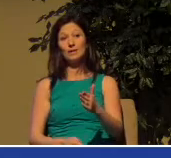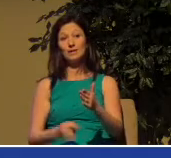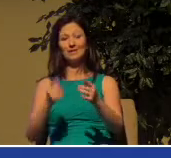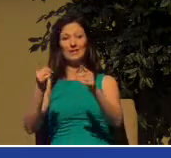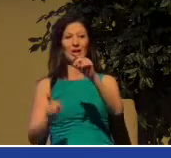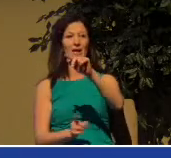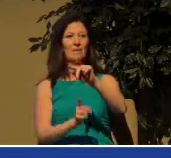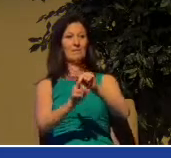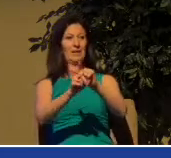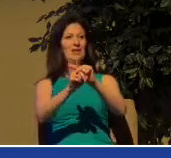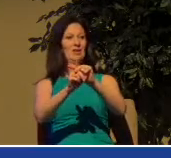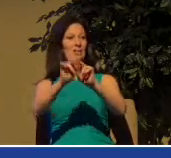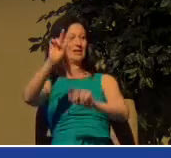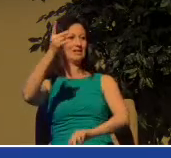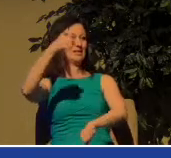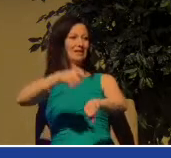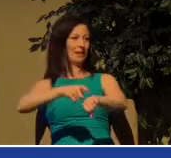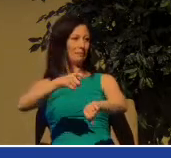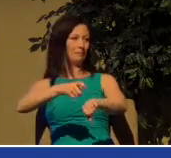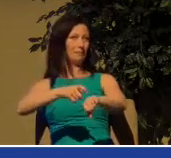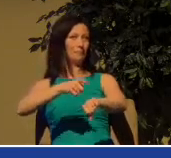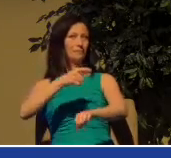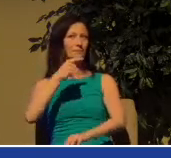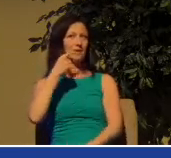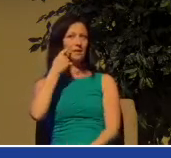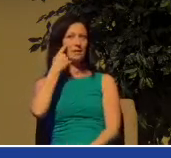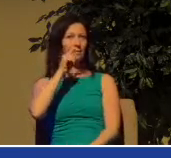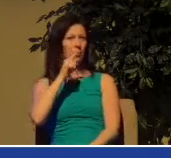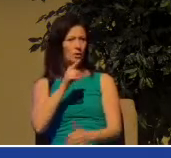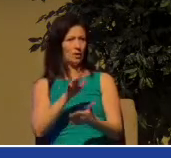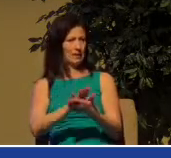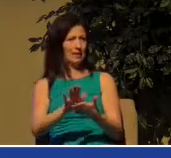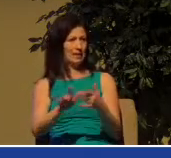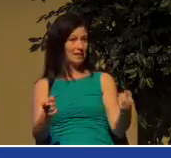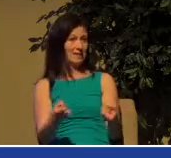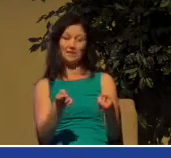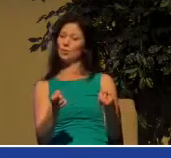time, not to bear sin, but to bring